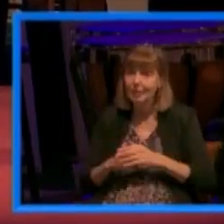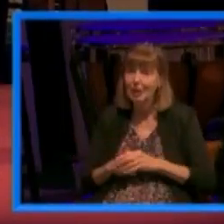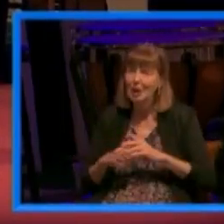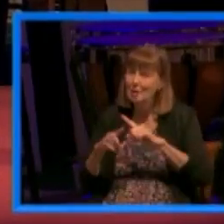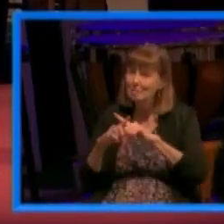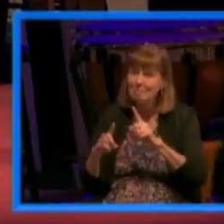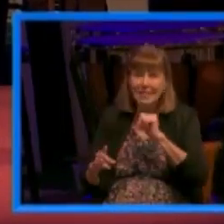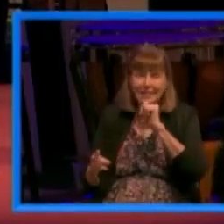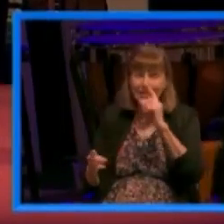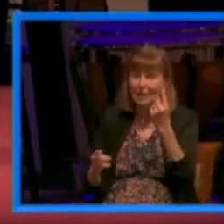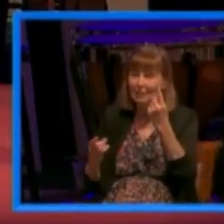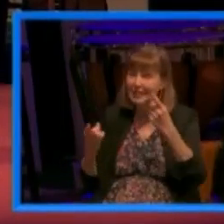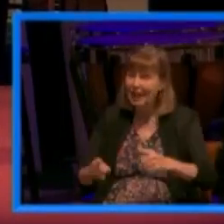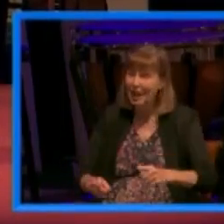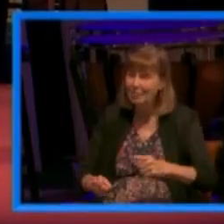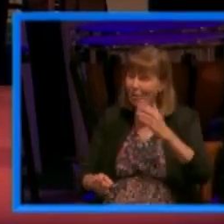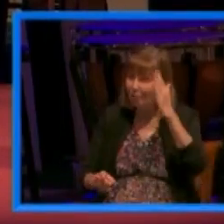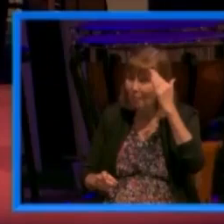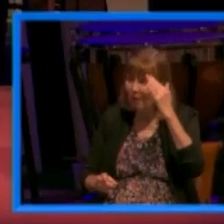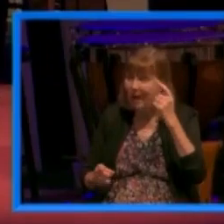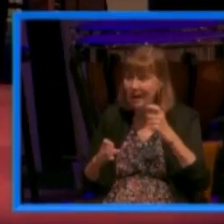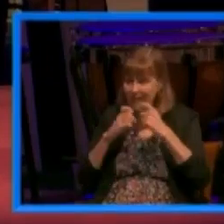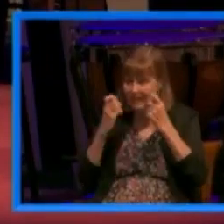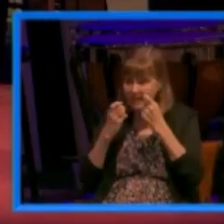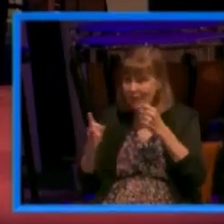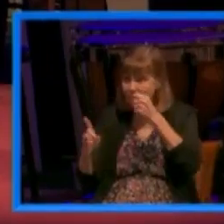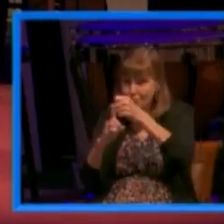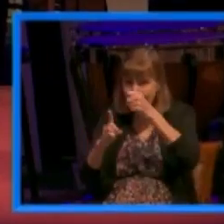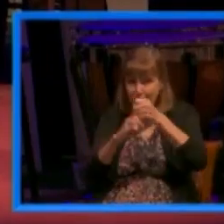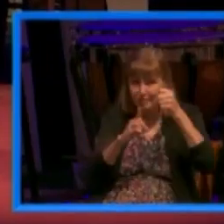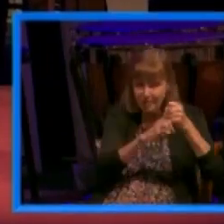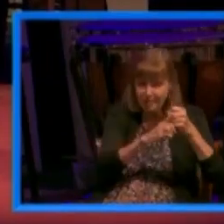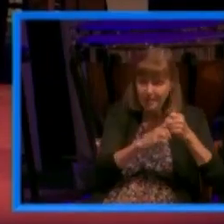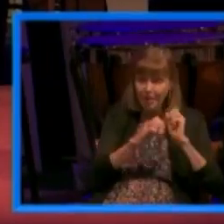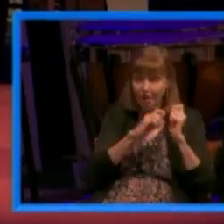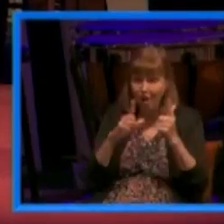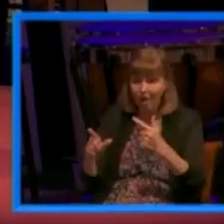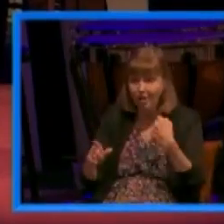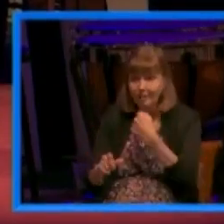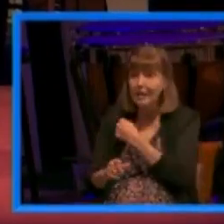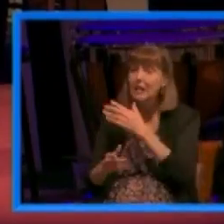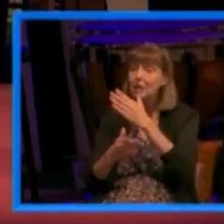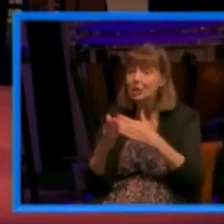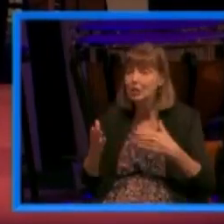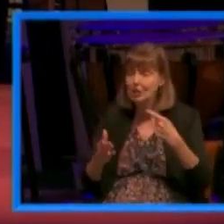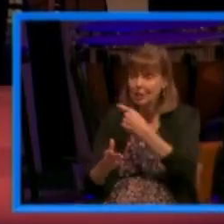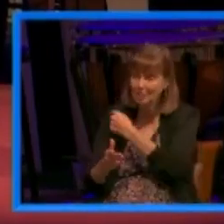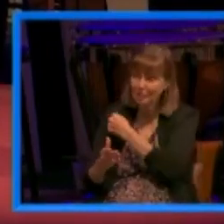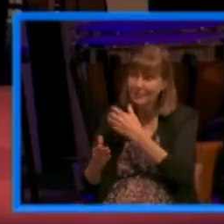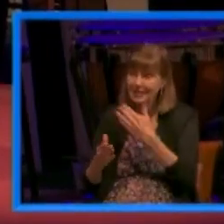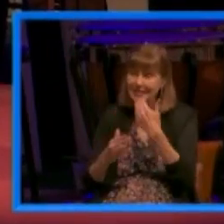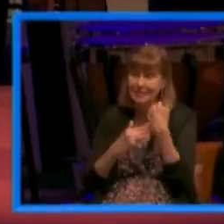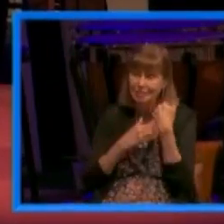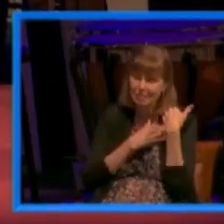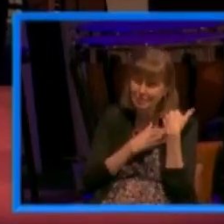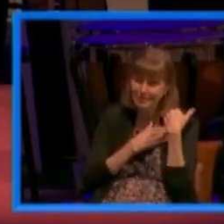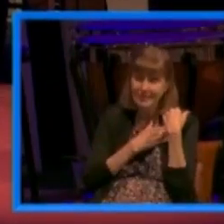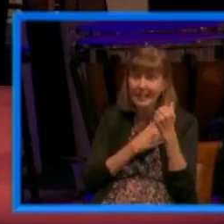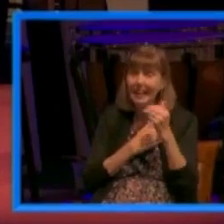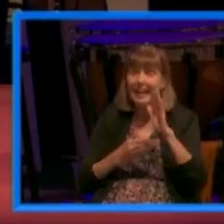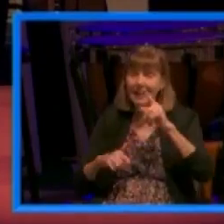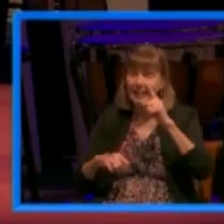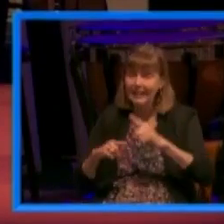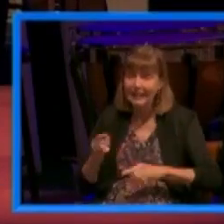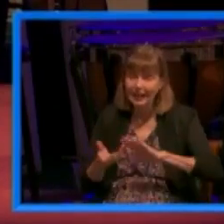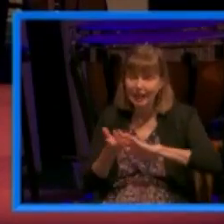there are some who bear the burden of infertility. And I want to be very clear here. There is no evidence in